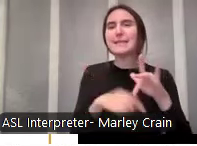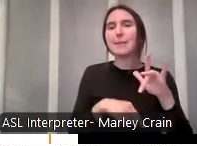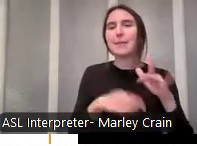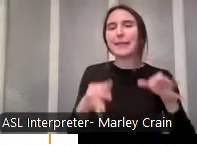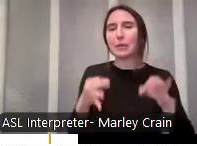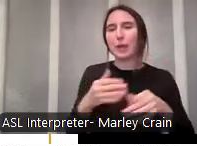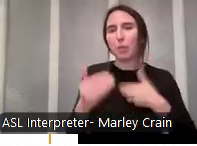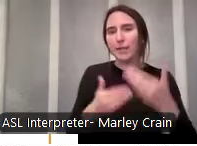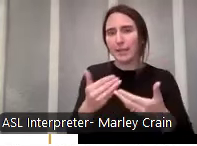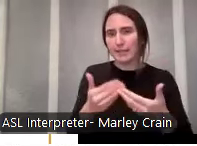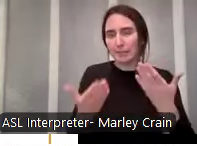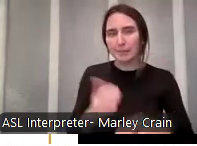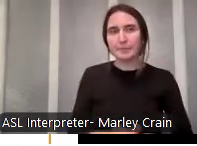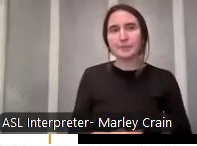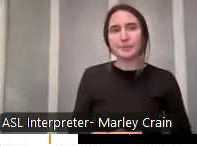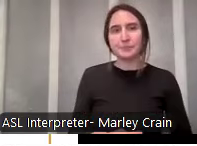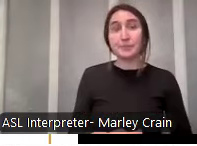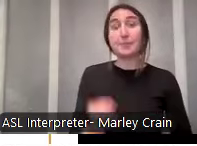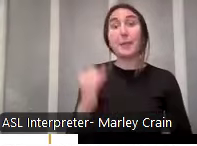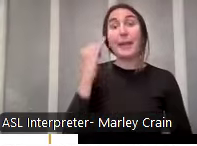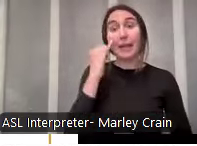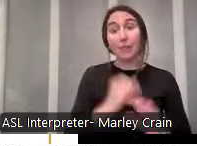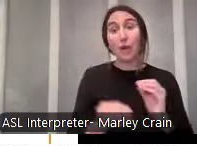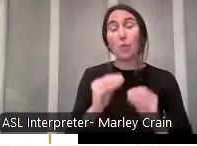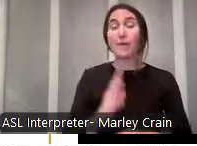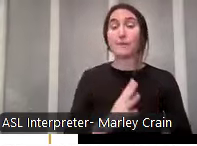But if you end up needing to do more formal dispute